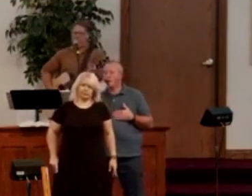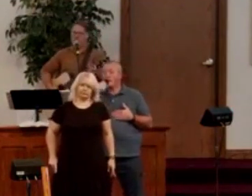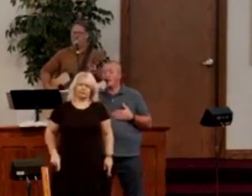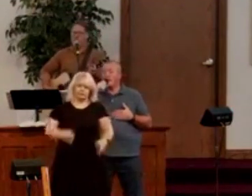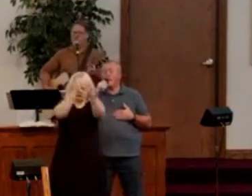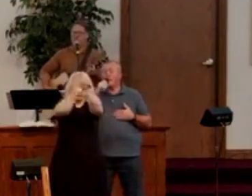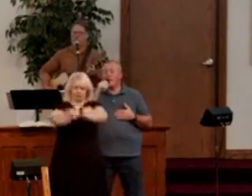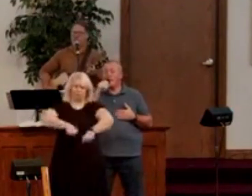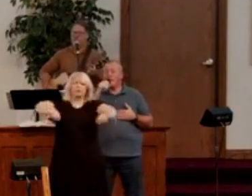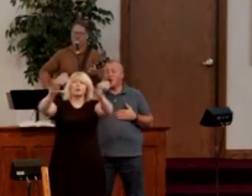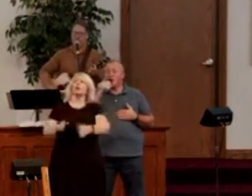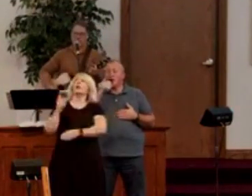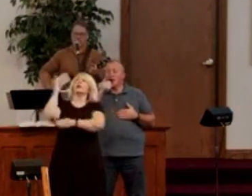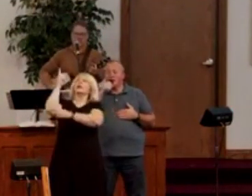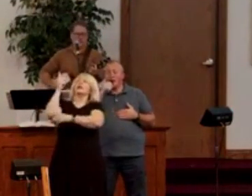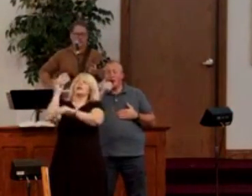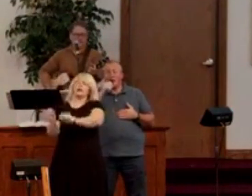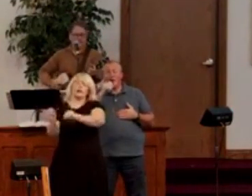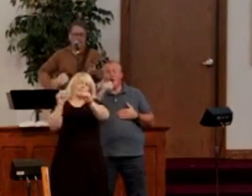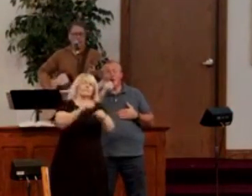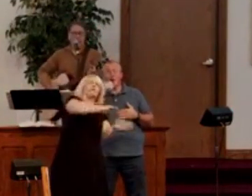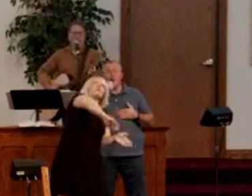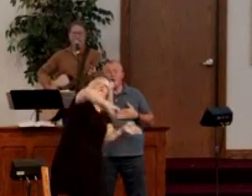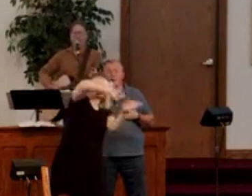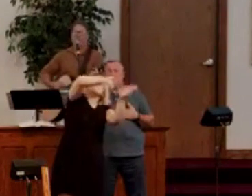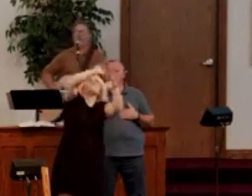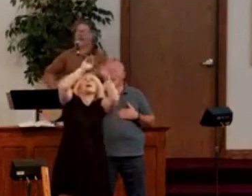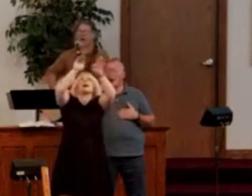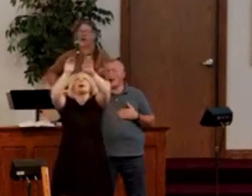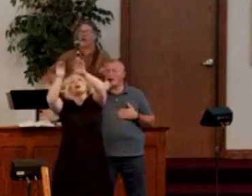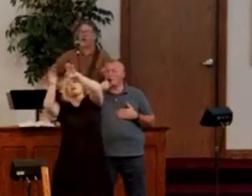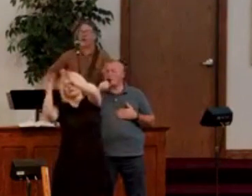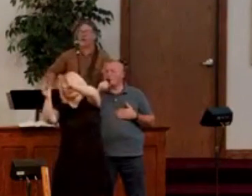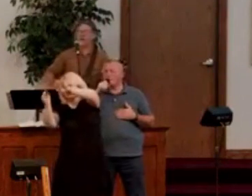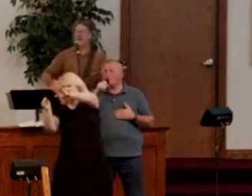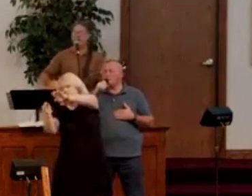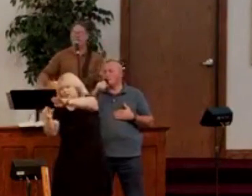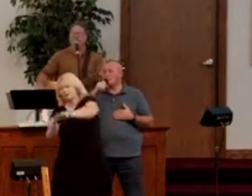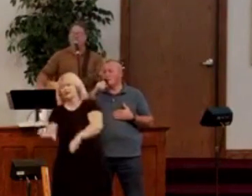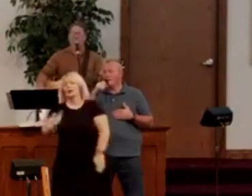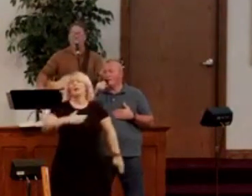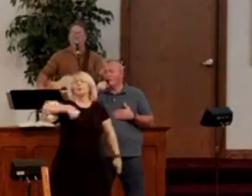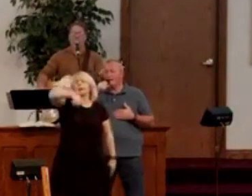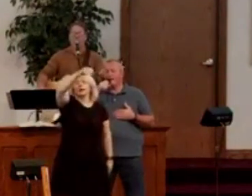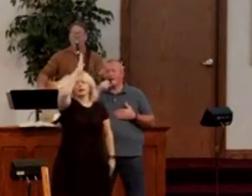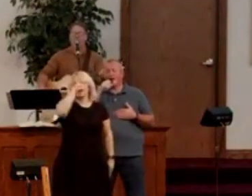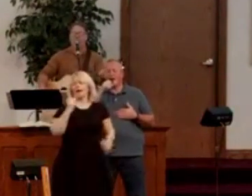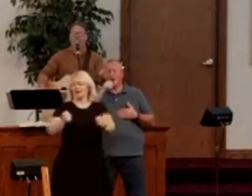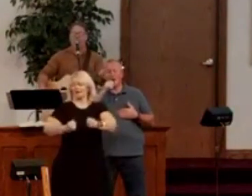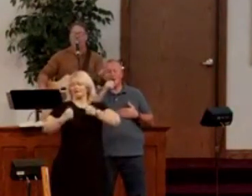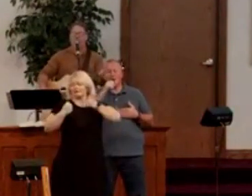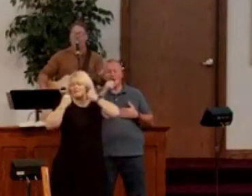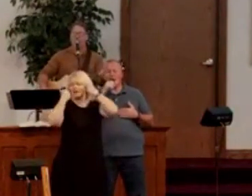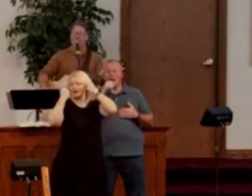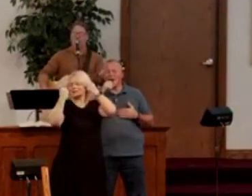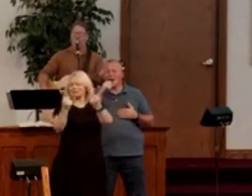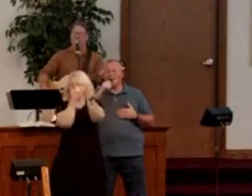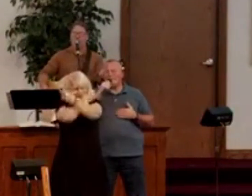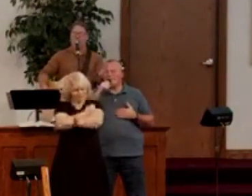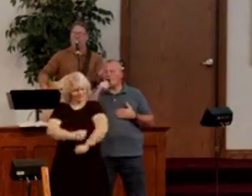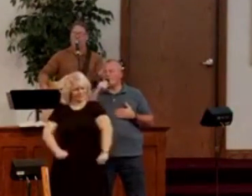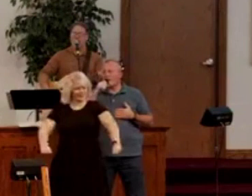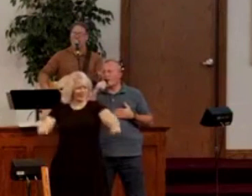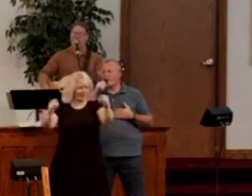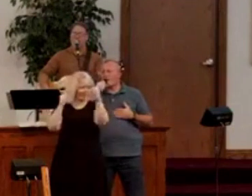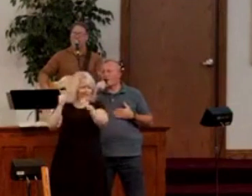King. Say, He can move the mountains. My God is mighty